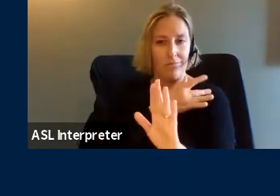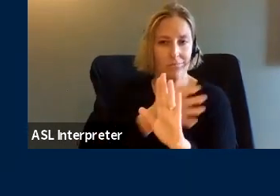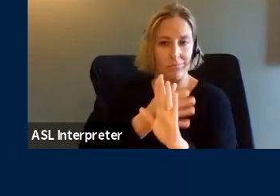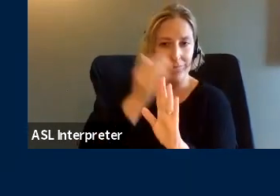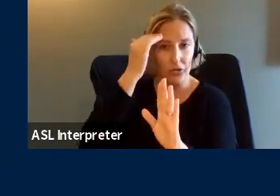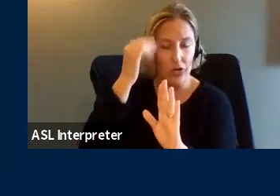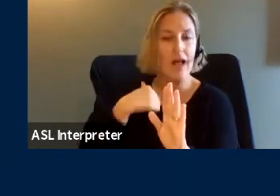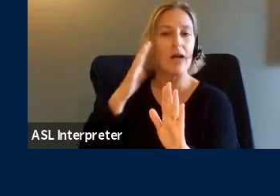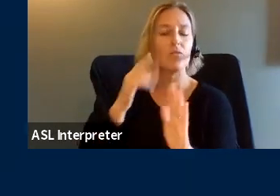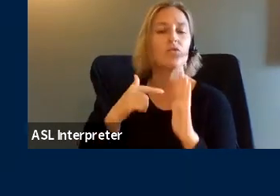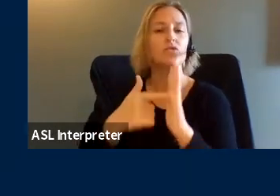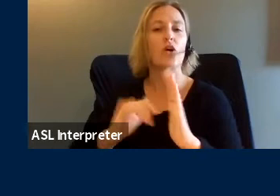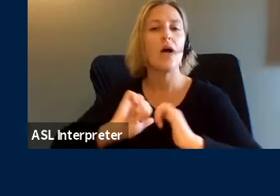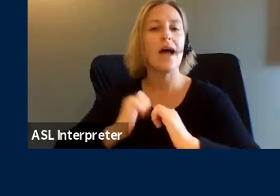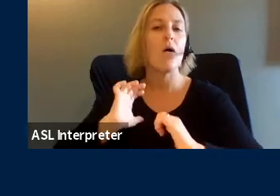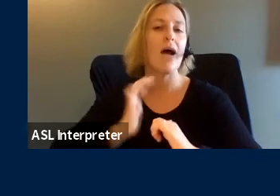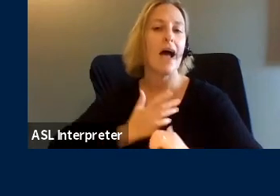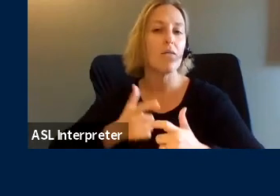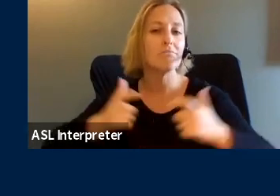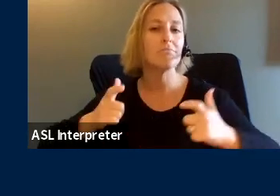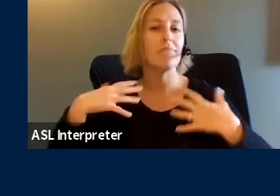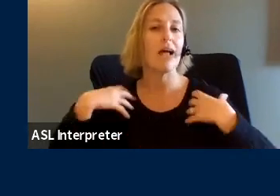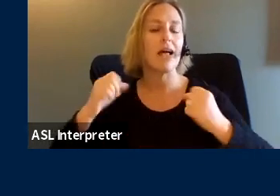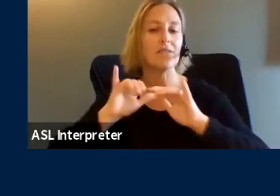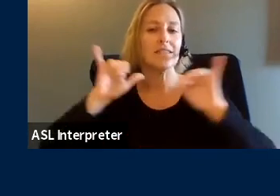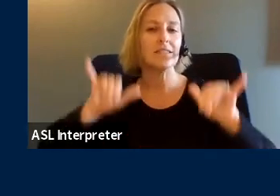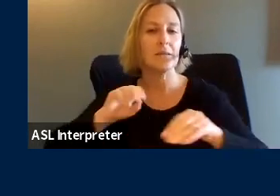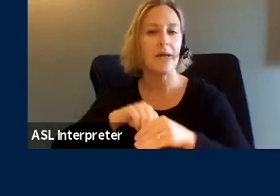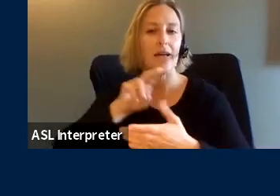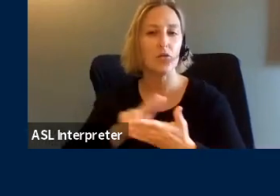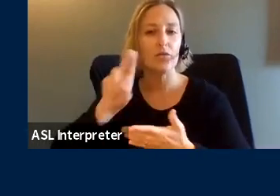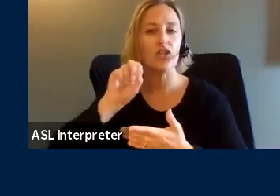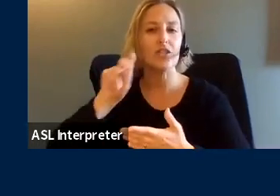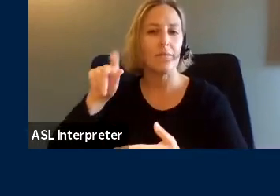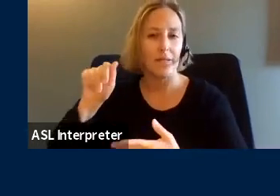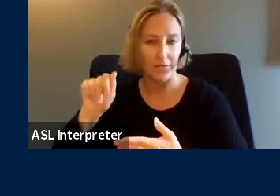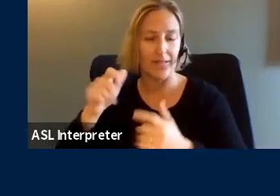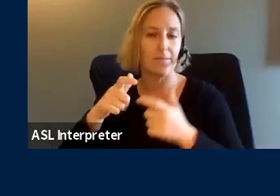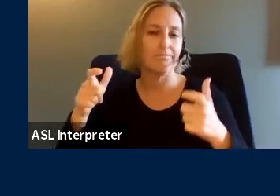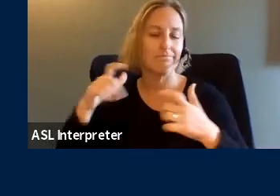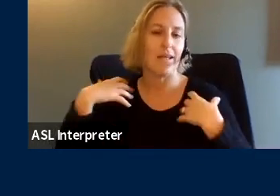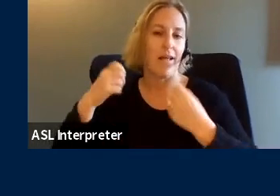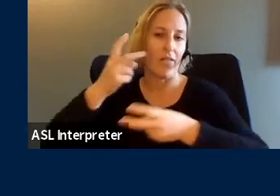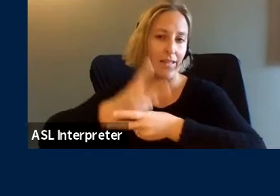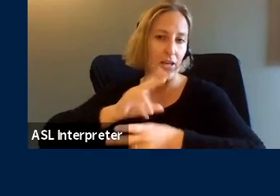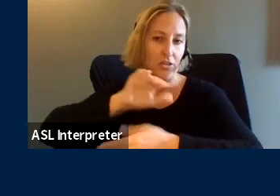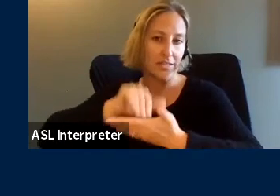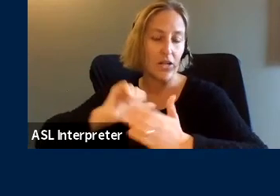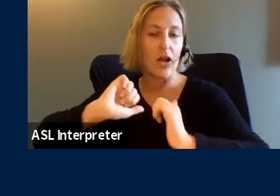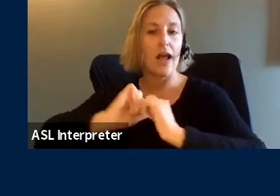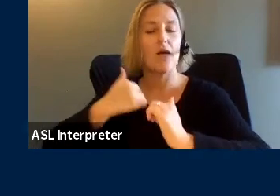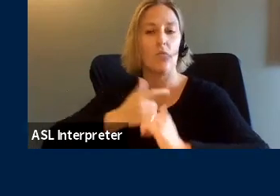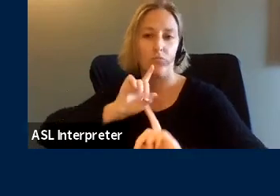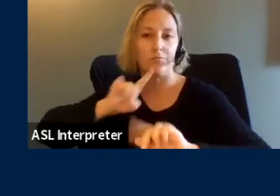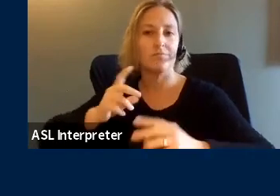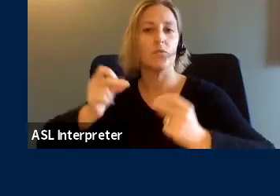our large health system at the University of Pennsylvania, which again is a large tertiary healthcare center, responded rapidly to the COVID